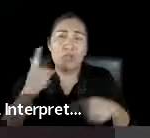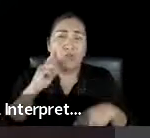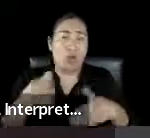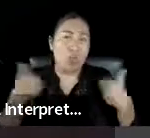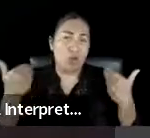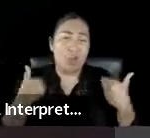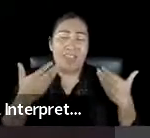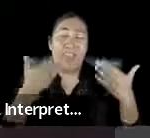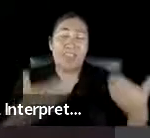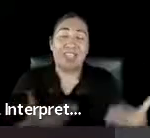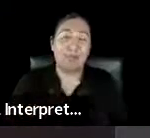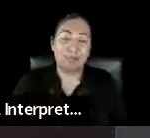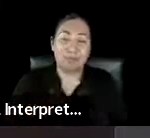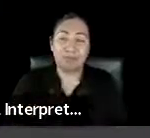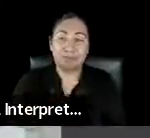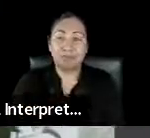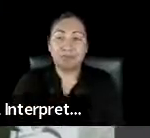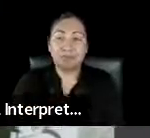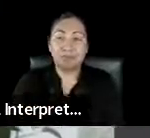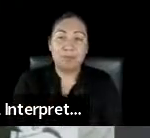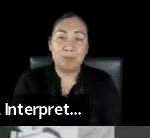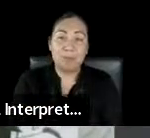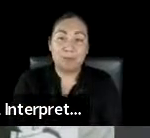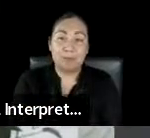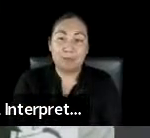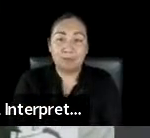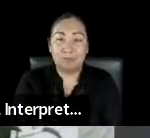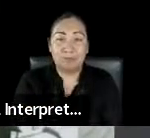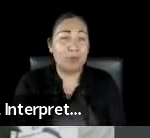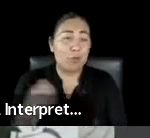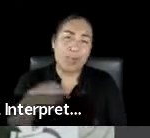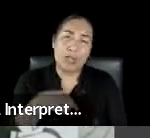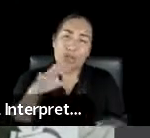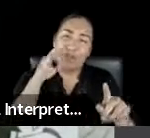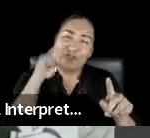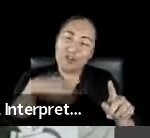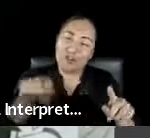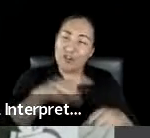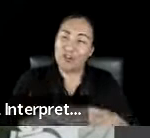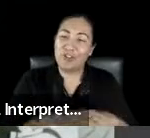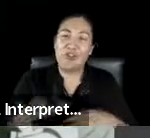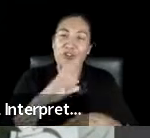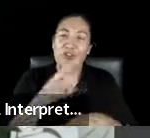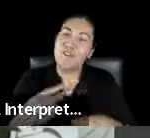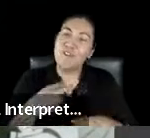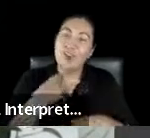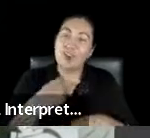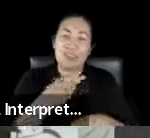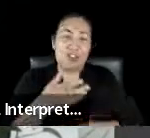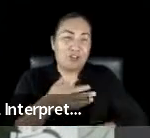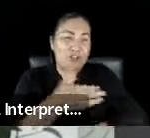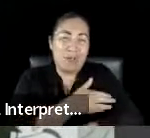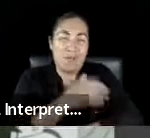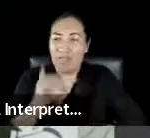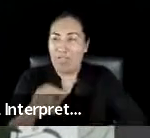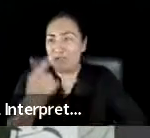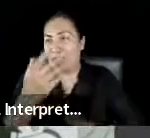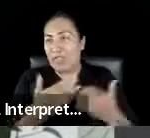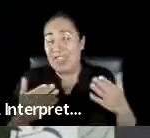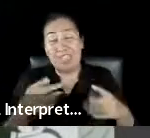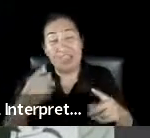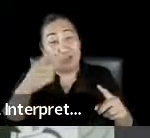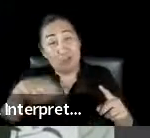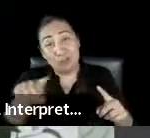the youth. Thank you, guys. Thank you. Well, we do it for you all. Your voices are so powerful. And this is one thing to you